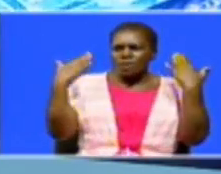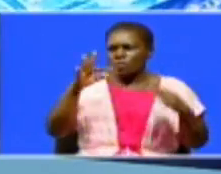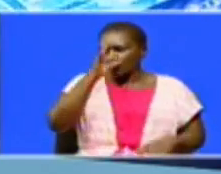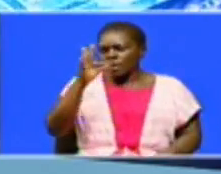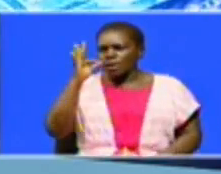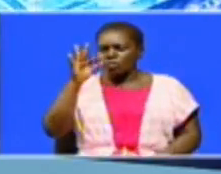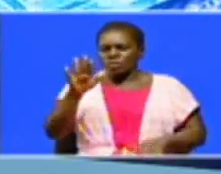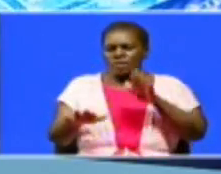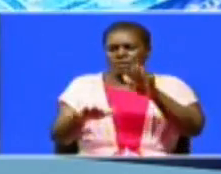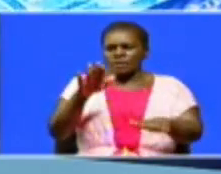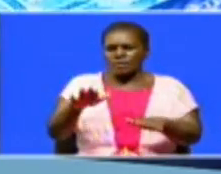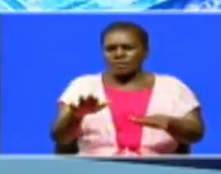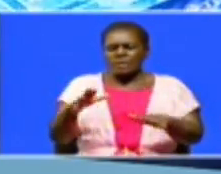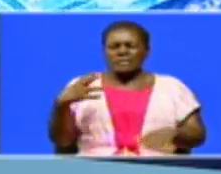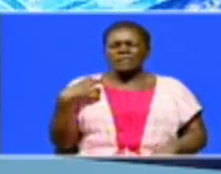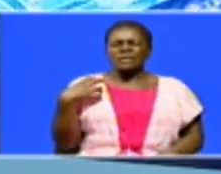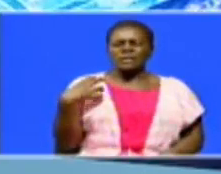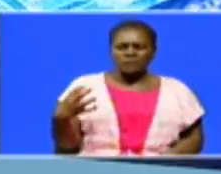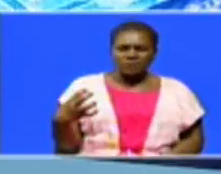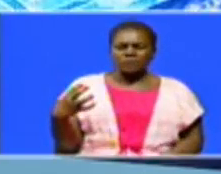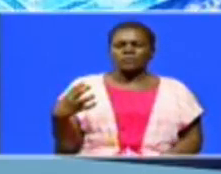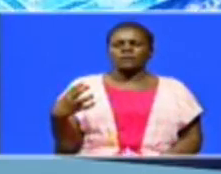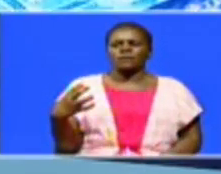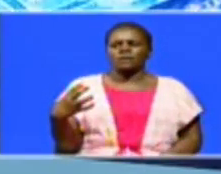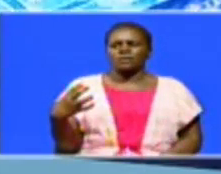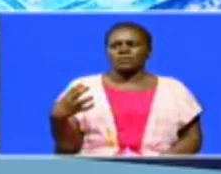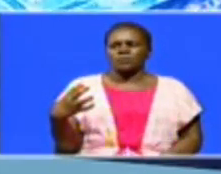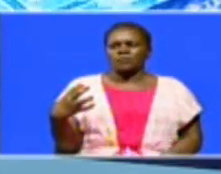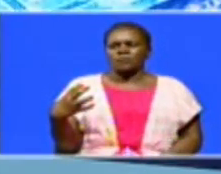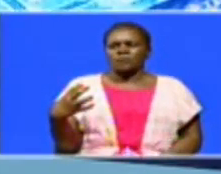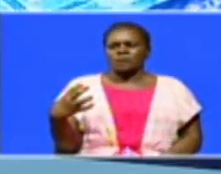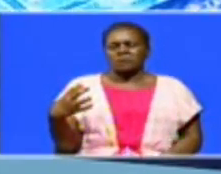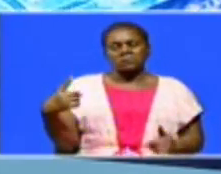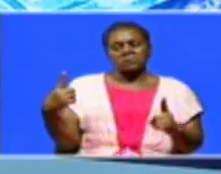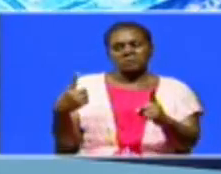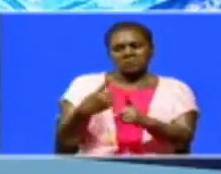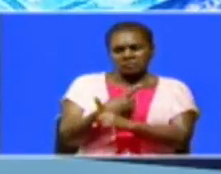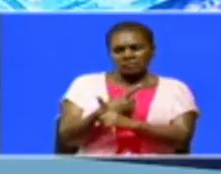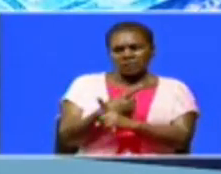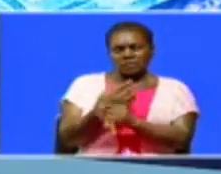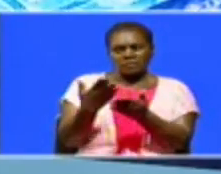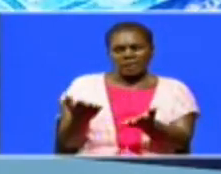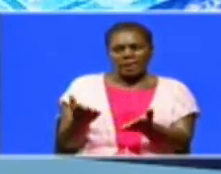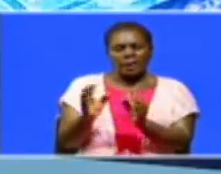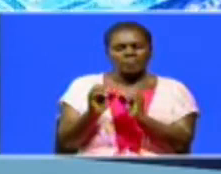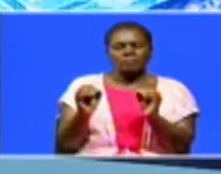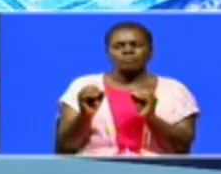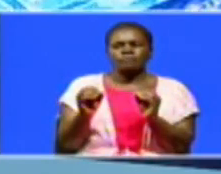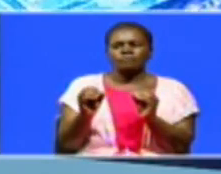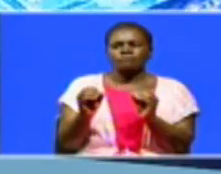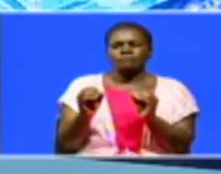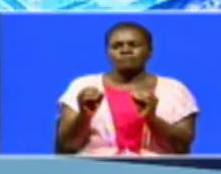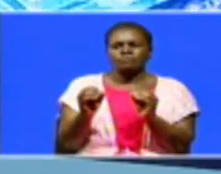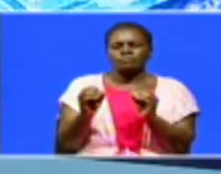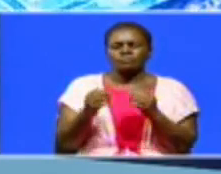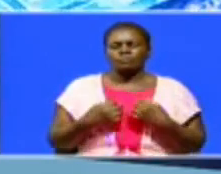and Kirinyaga grabbing the richest bunch tag. But as it would appear, things might be different on the ground. KTN's George Maringa reports